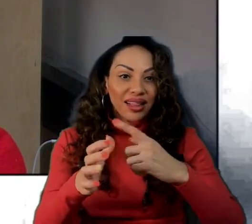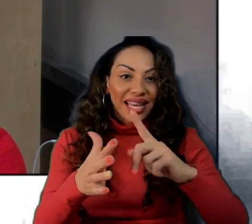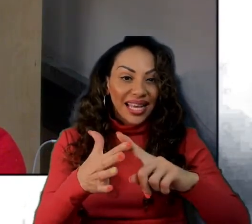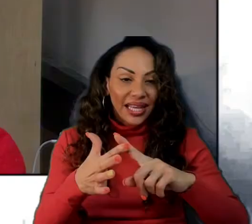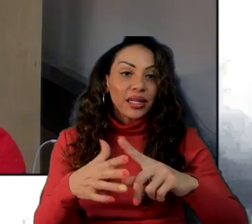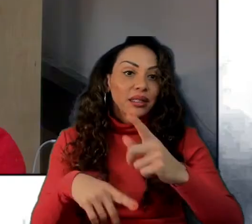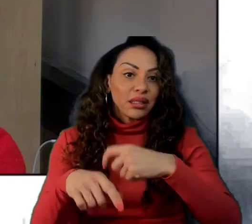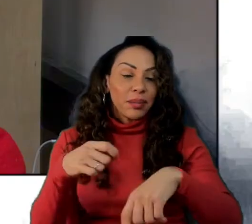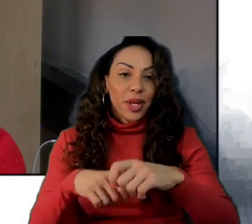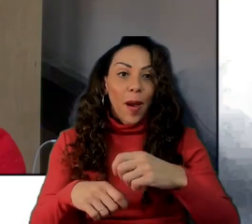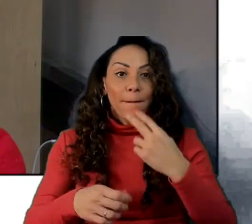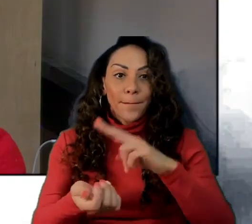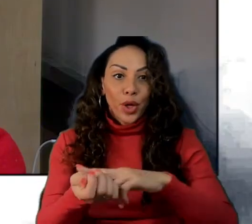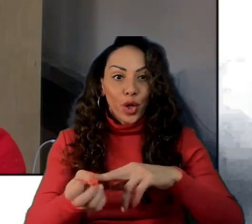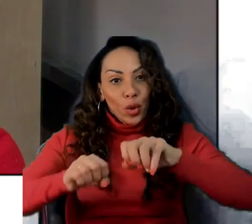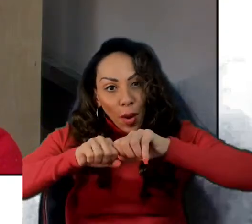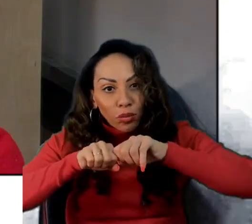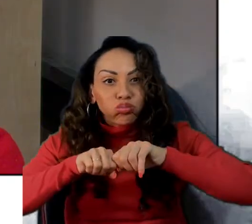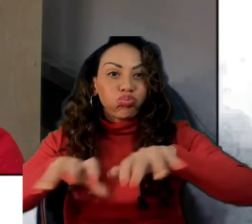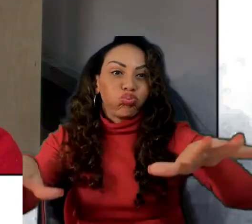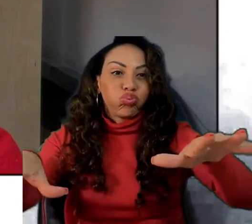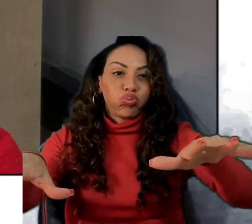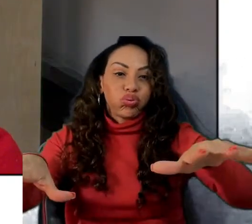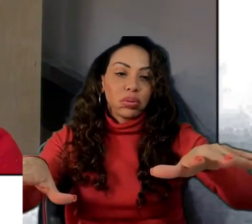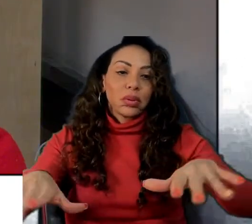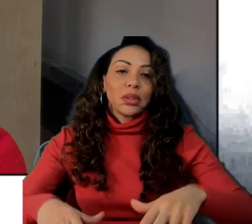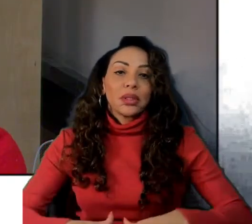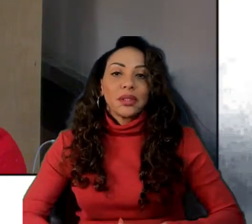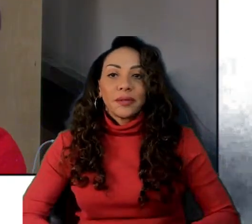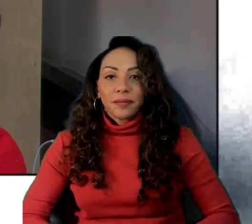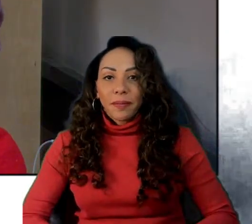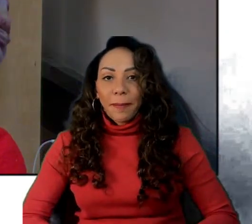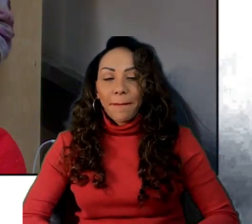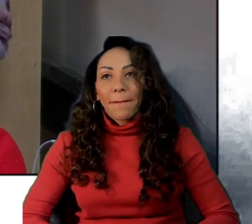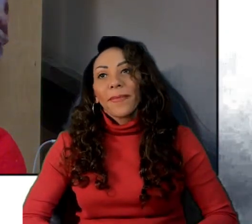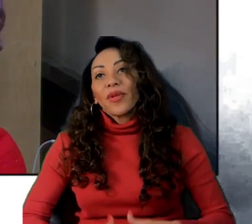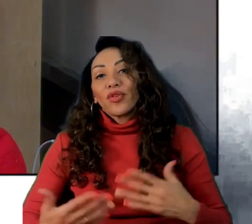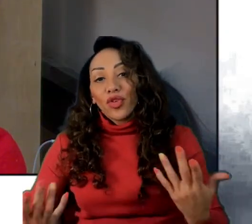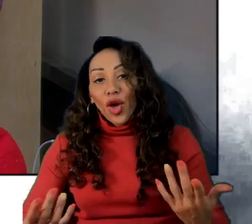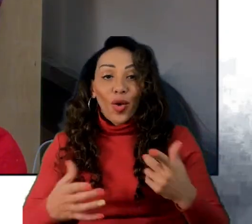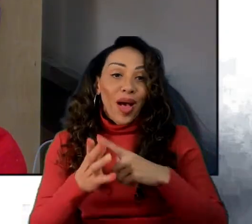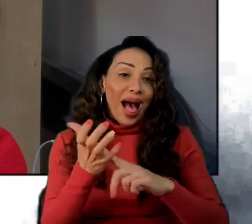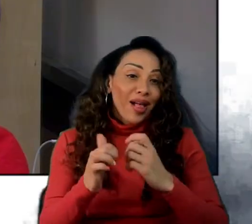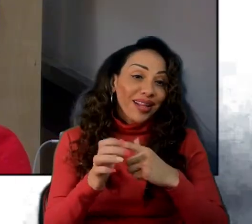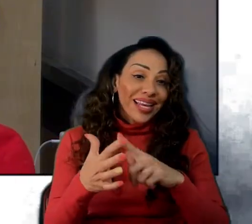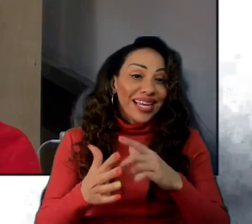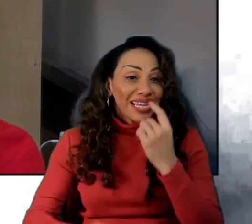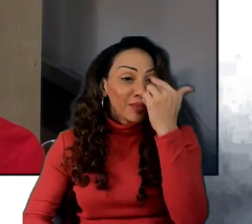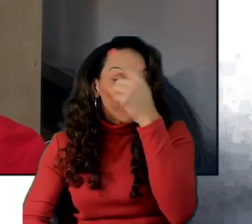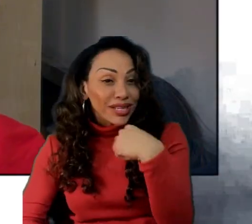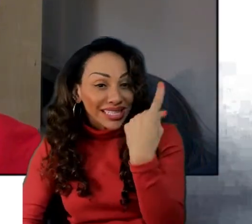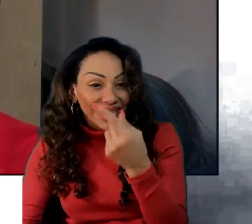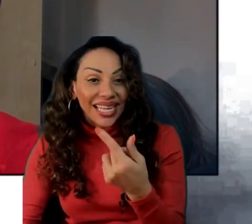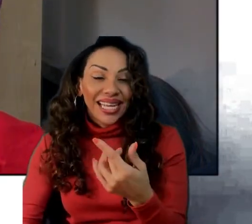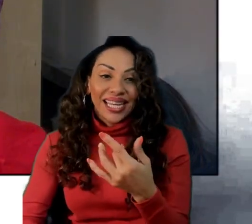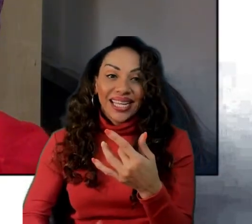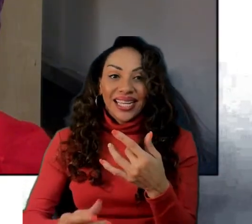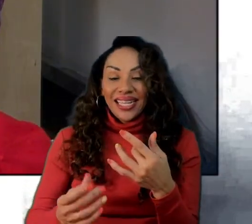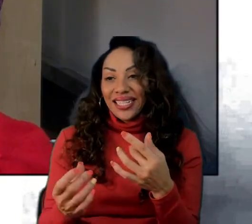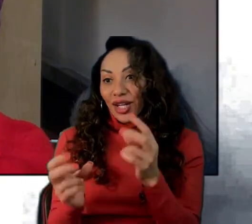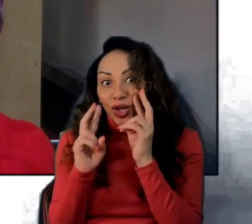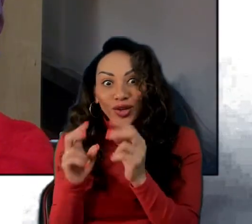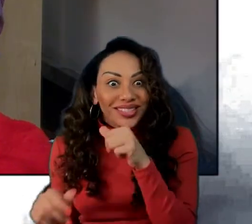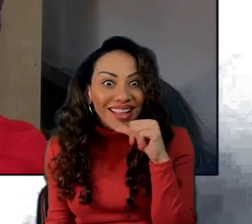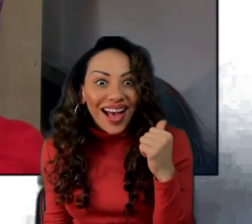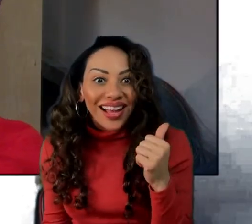the shiny, glowy ones because they're pretty, but there's also so many different types of algae that have so many different functions. And